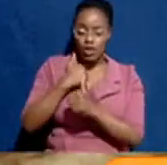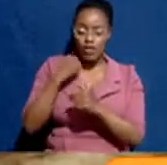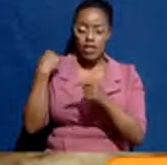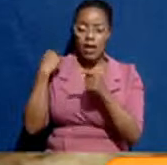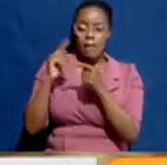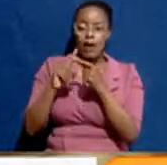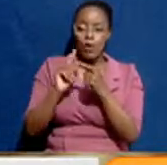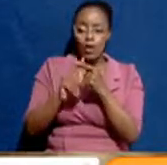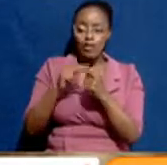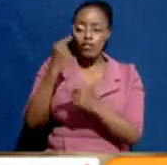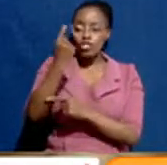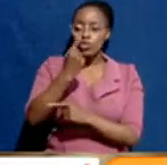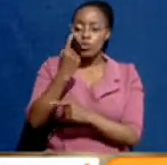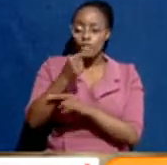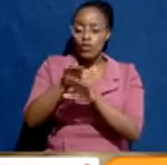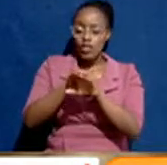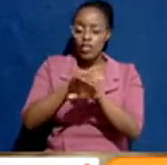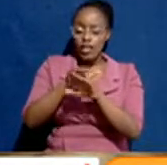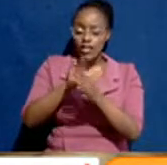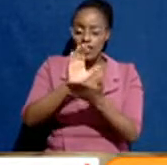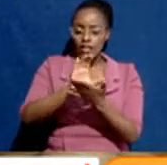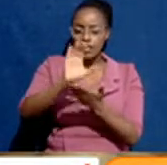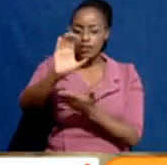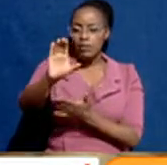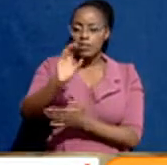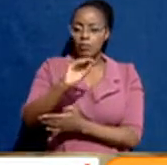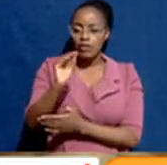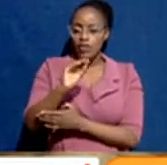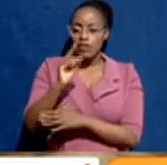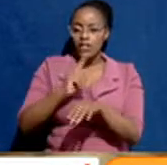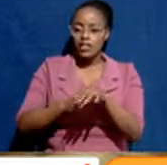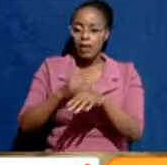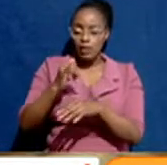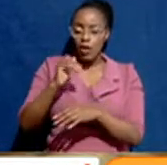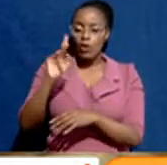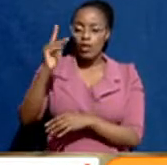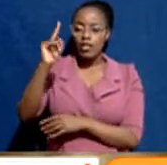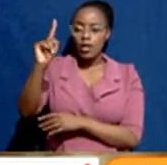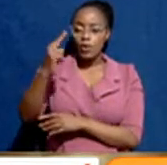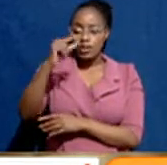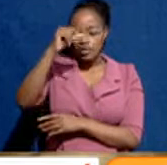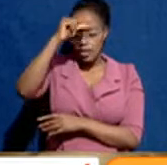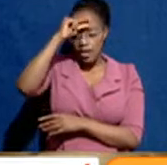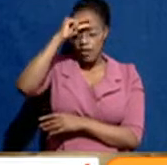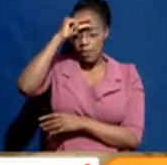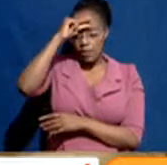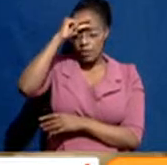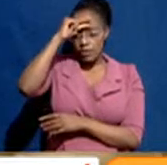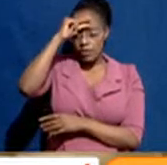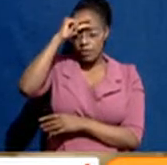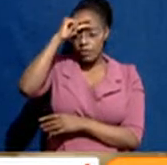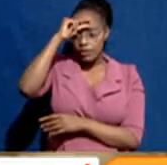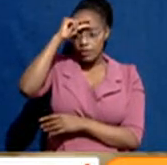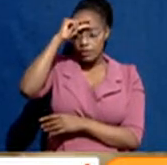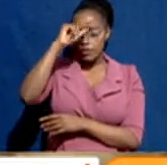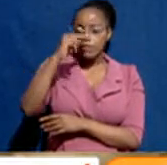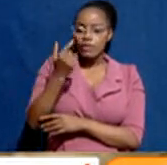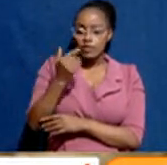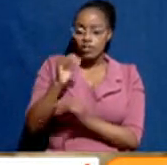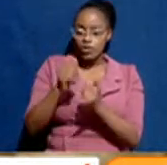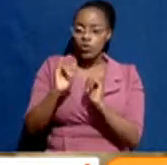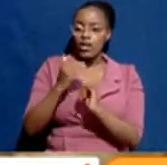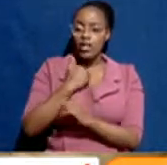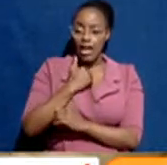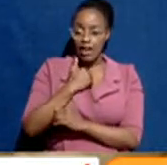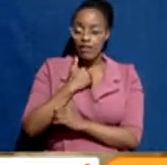First, it is not only the delayed disbursement. This time, the Kenya Kwanza government has tried,